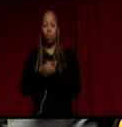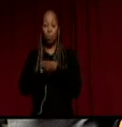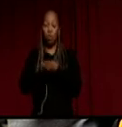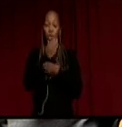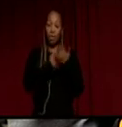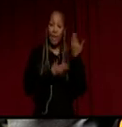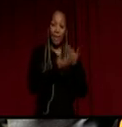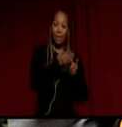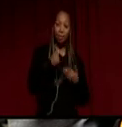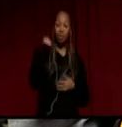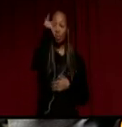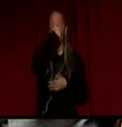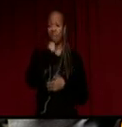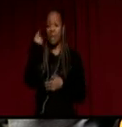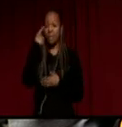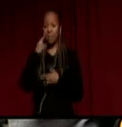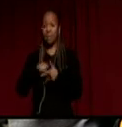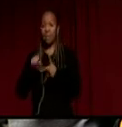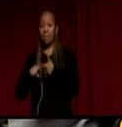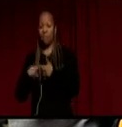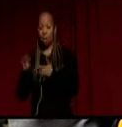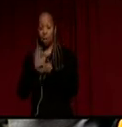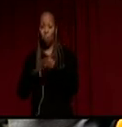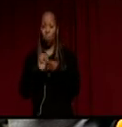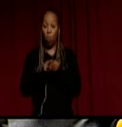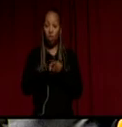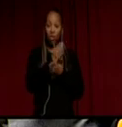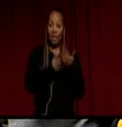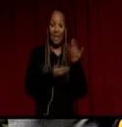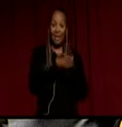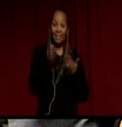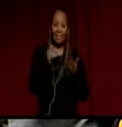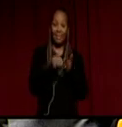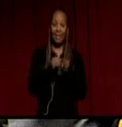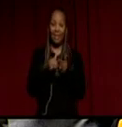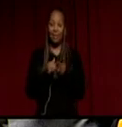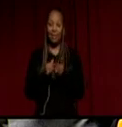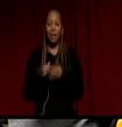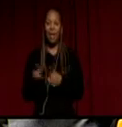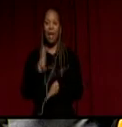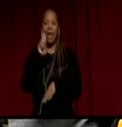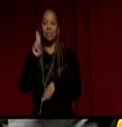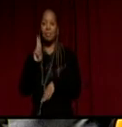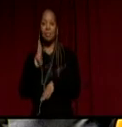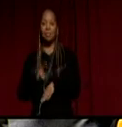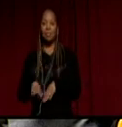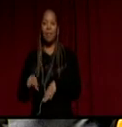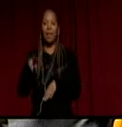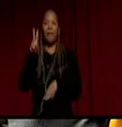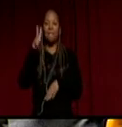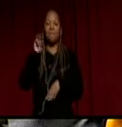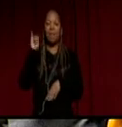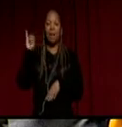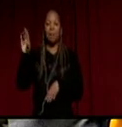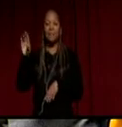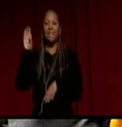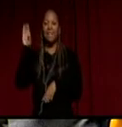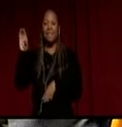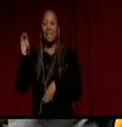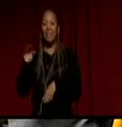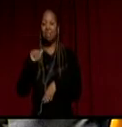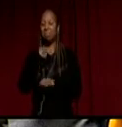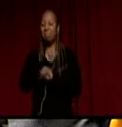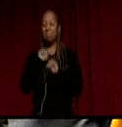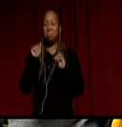hands, wash your face, and then wash your hands again. I have a tendency to take vitamin C, no